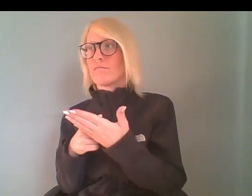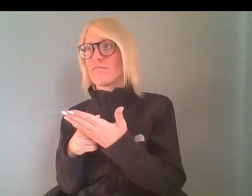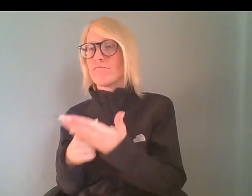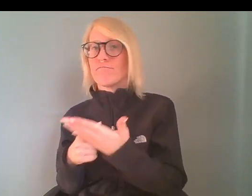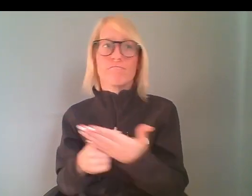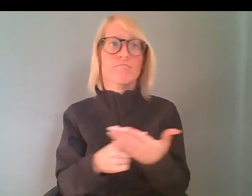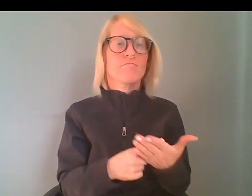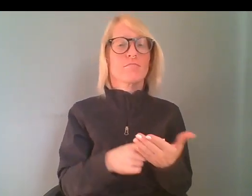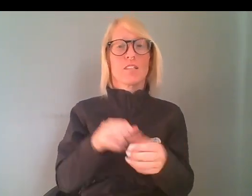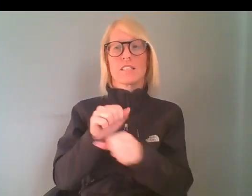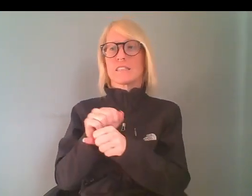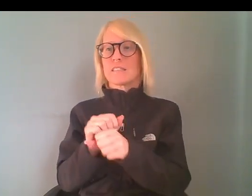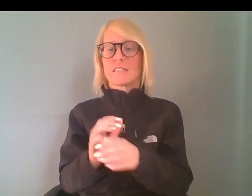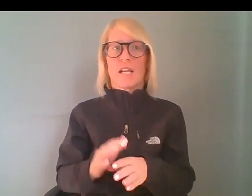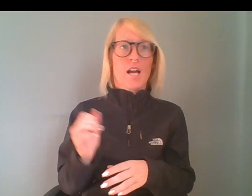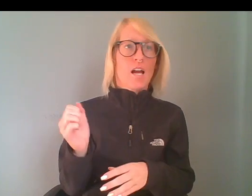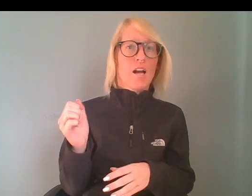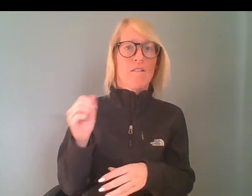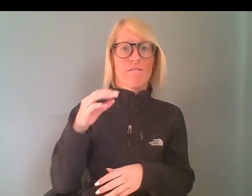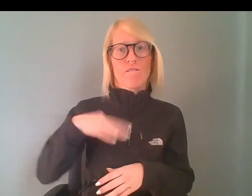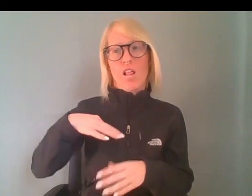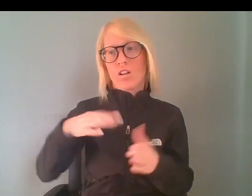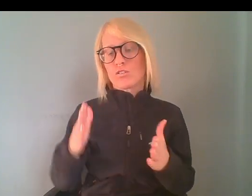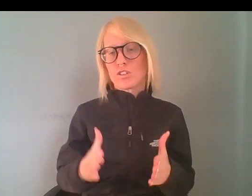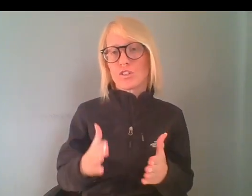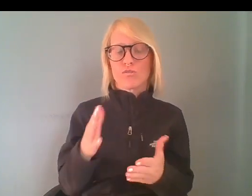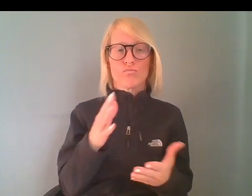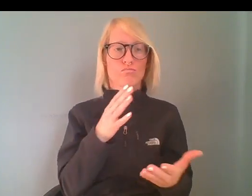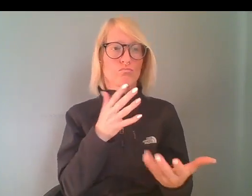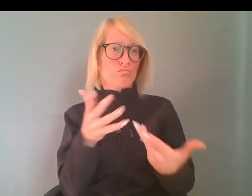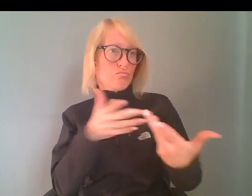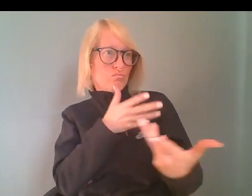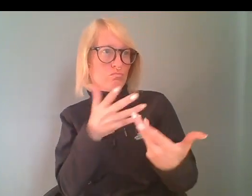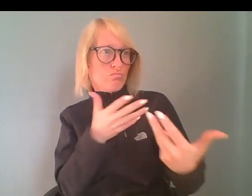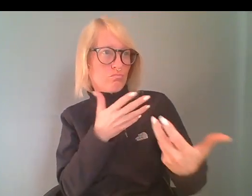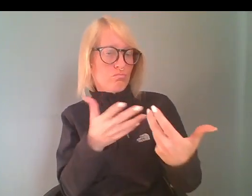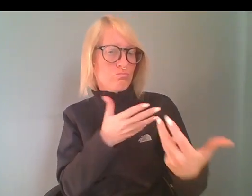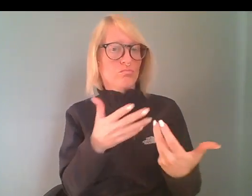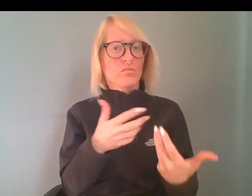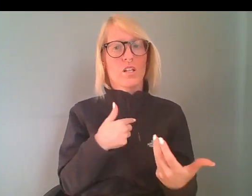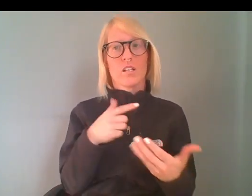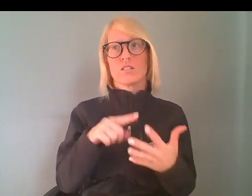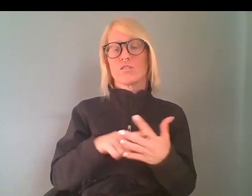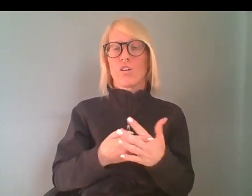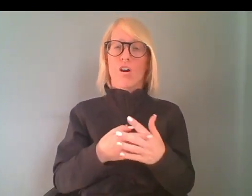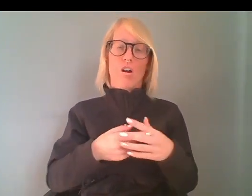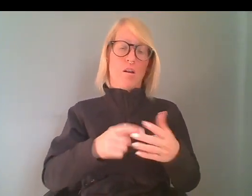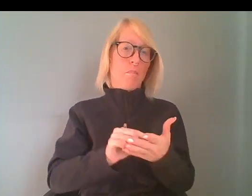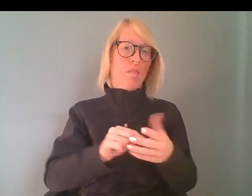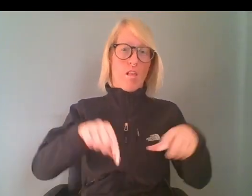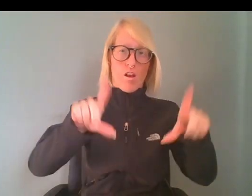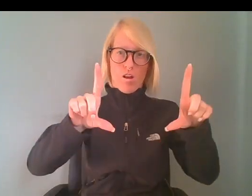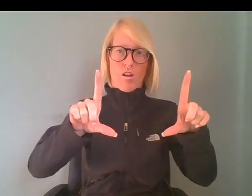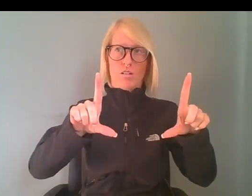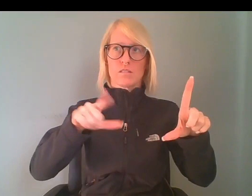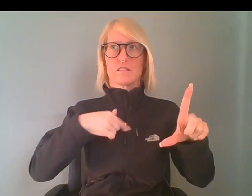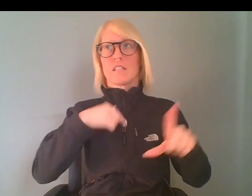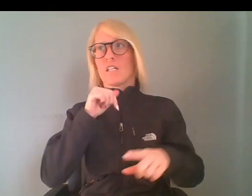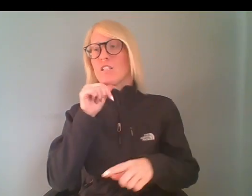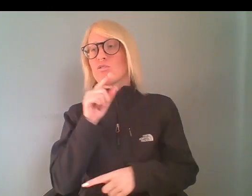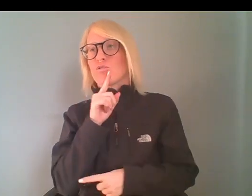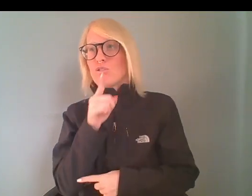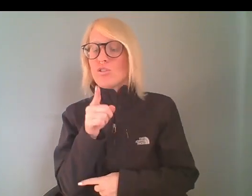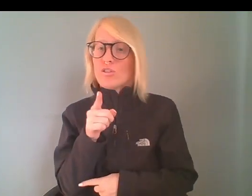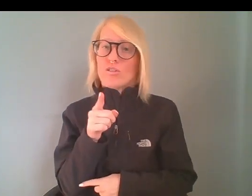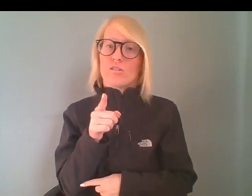thinking, okay, we're ready, it's time for us to start a blog, I want our nonprofit online, but you're not sure if you're going to have enough to tell or if people are